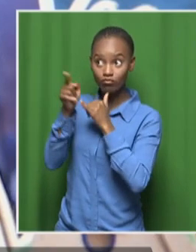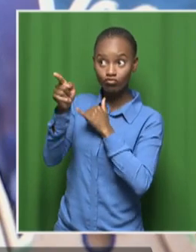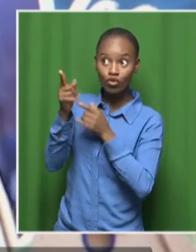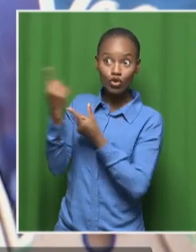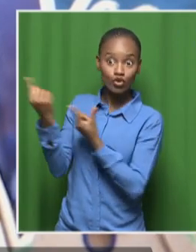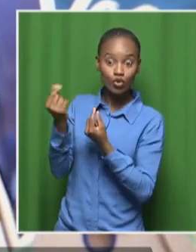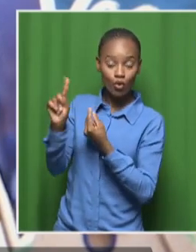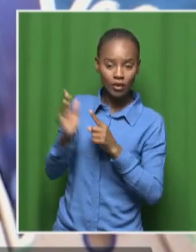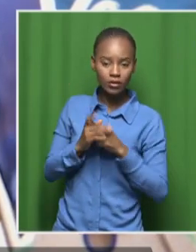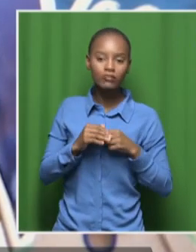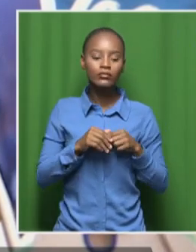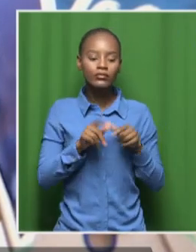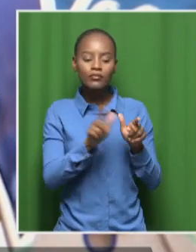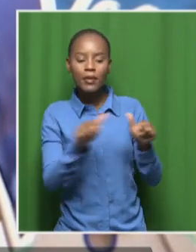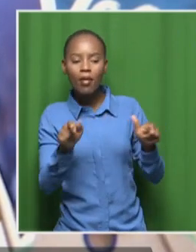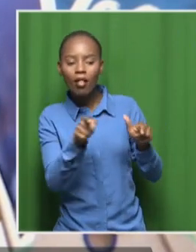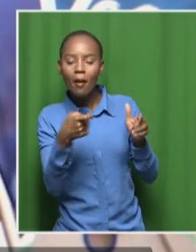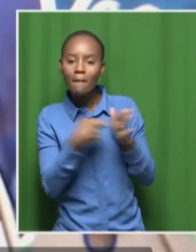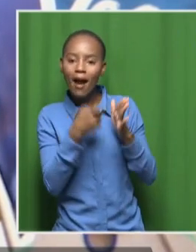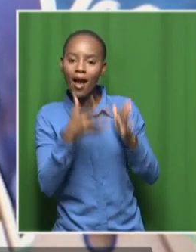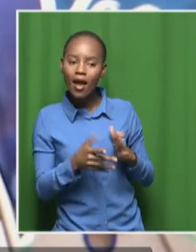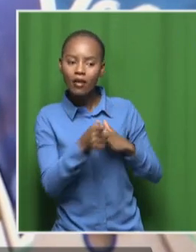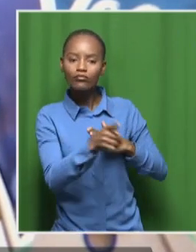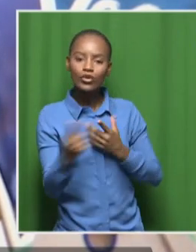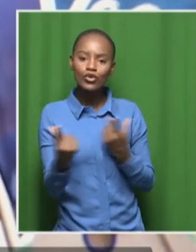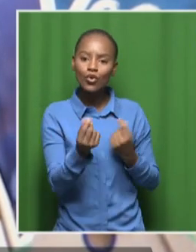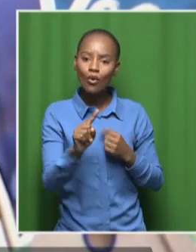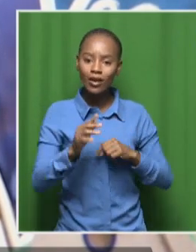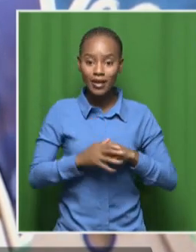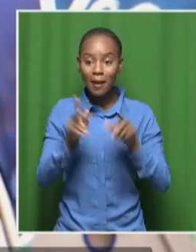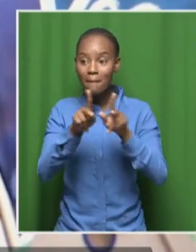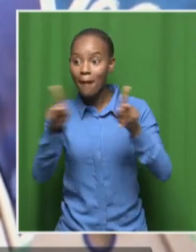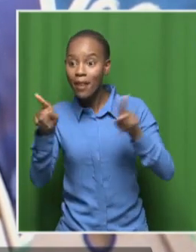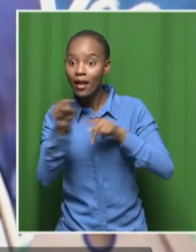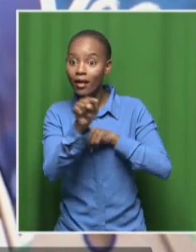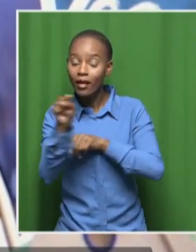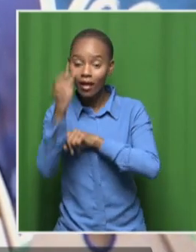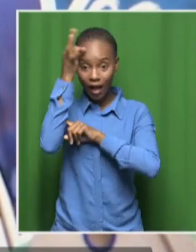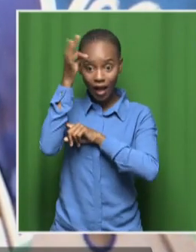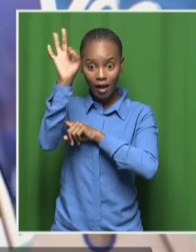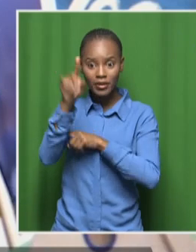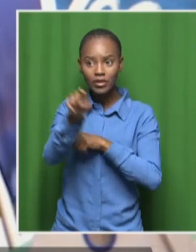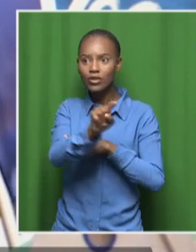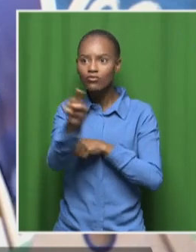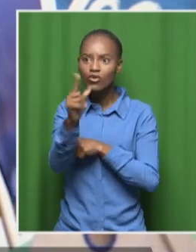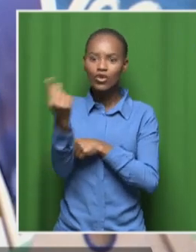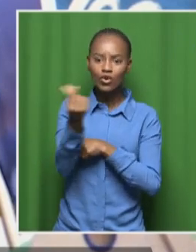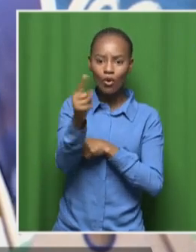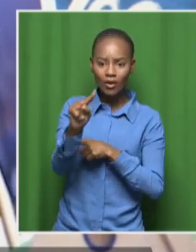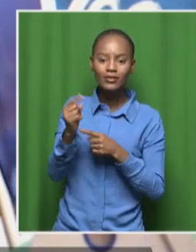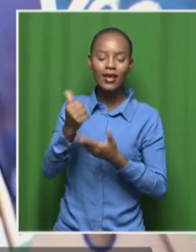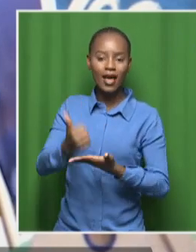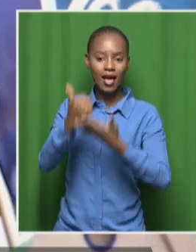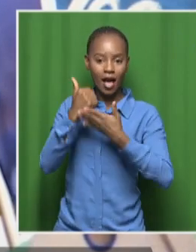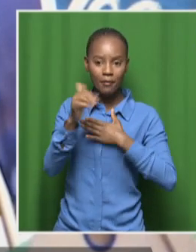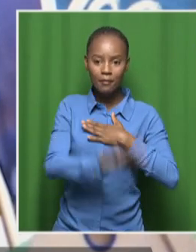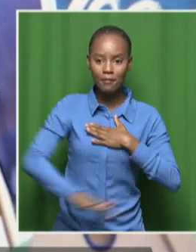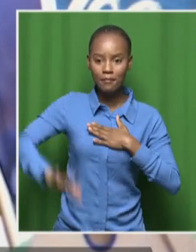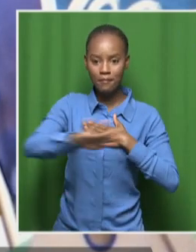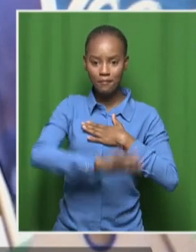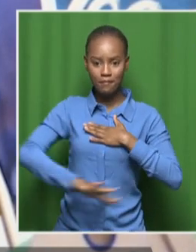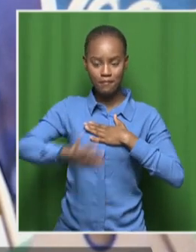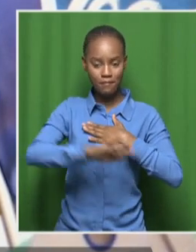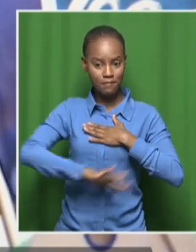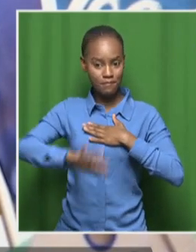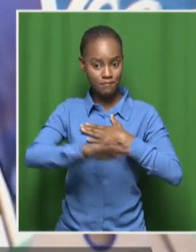by us as ordinary consumers, and what the public sector can do by way of making sure that they create an environment that is conducive and